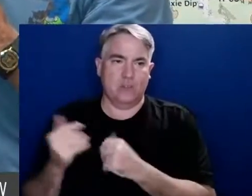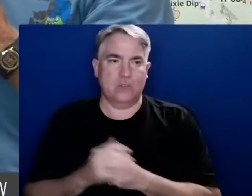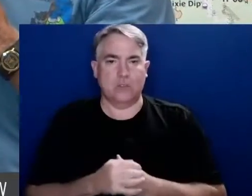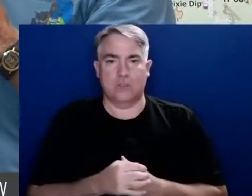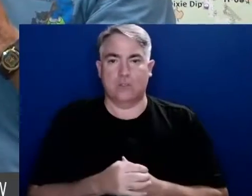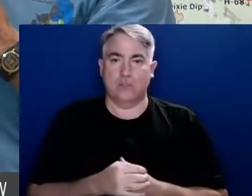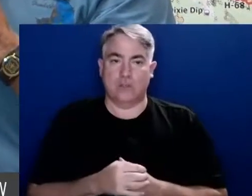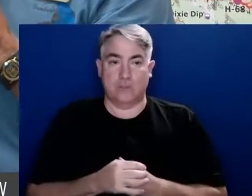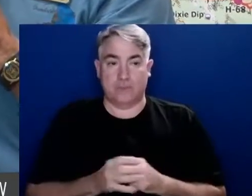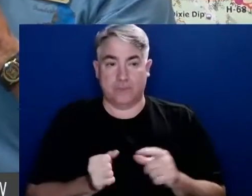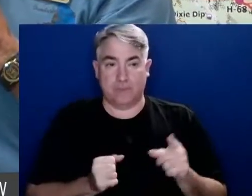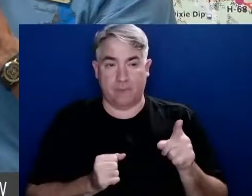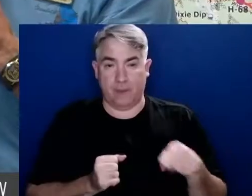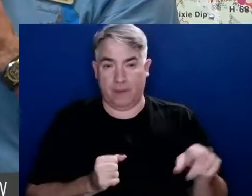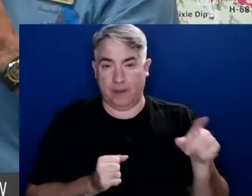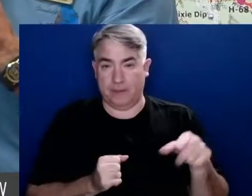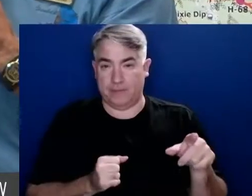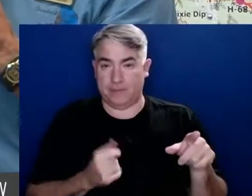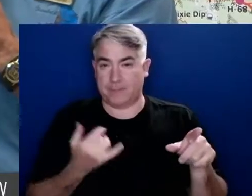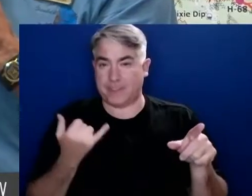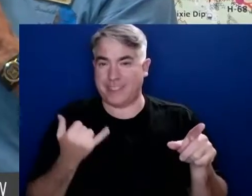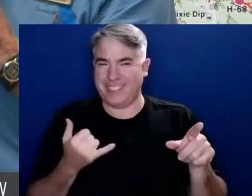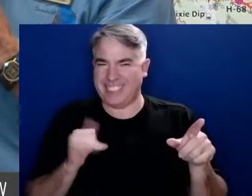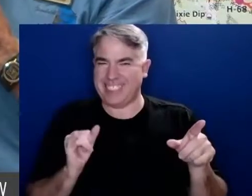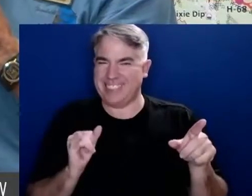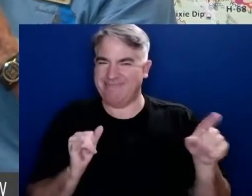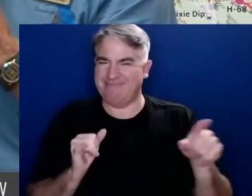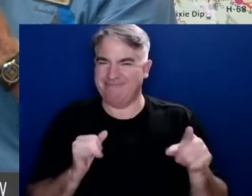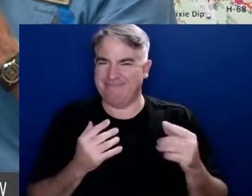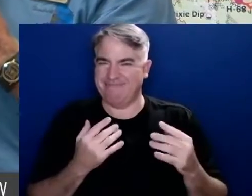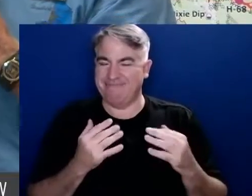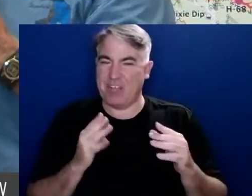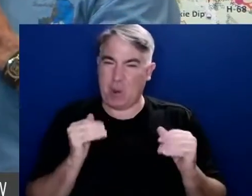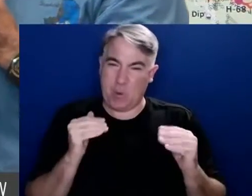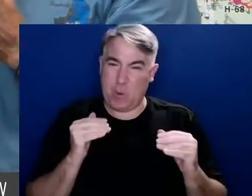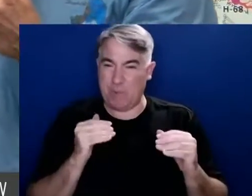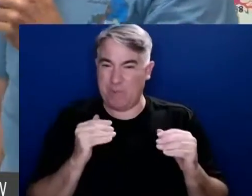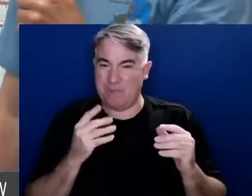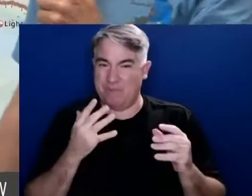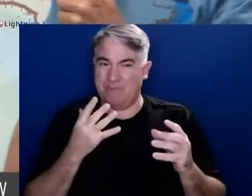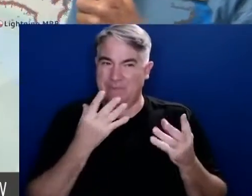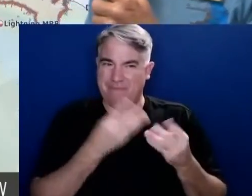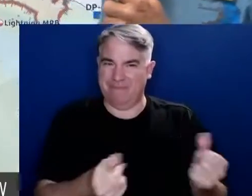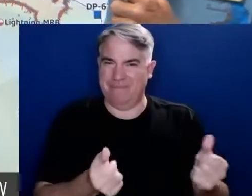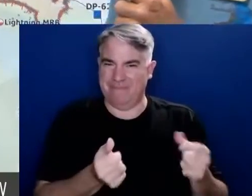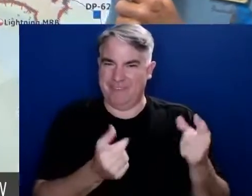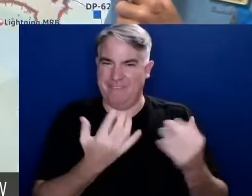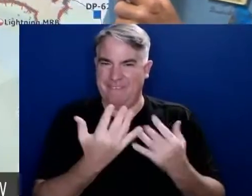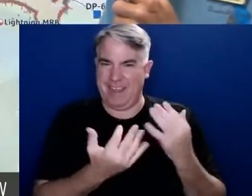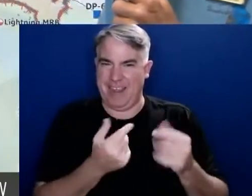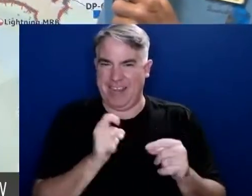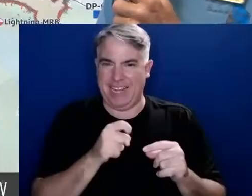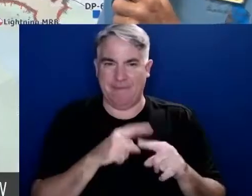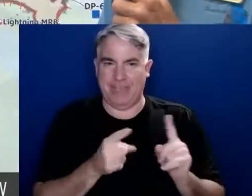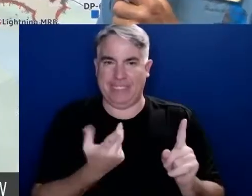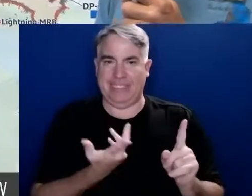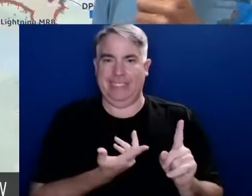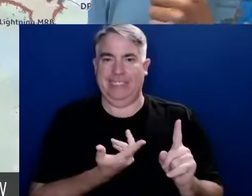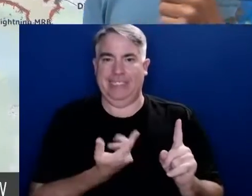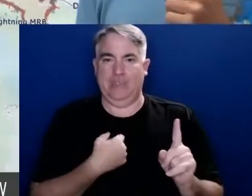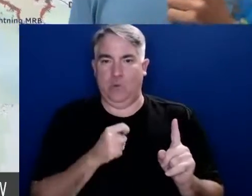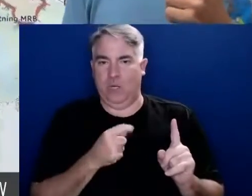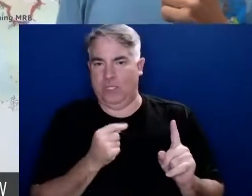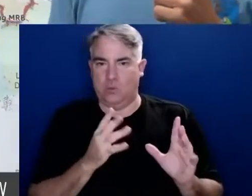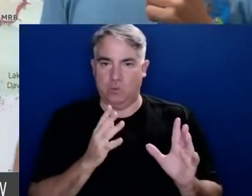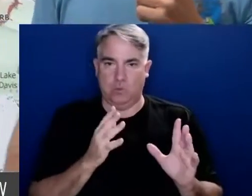the opportunity, let's say, to burn if we need to, but we want to go direct on that. Firefighter safety is a real concern